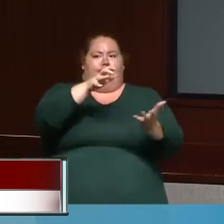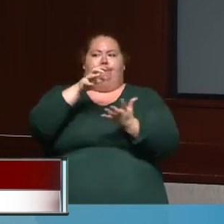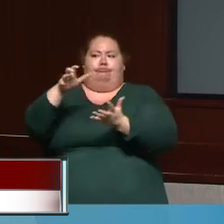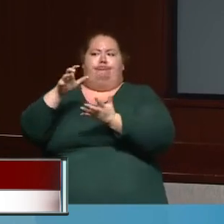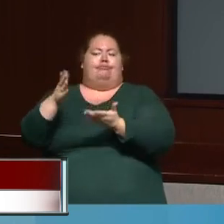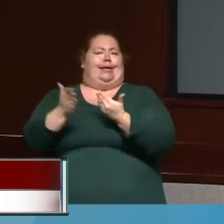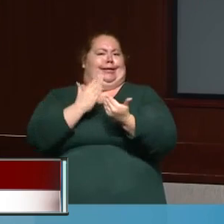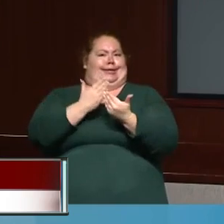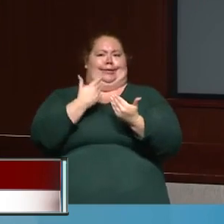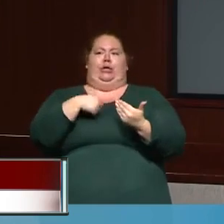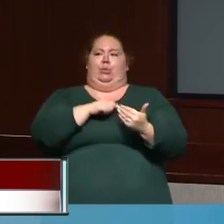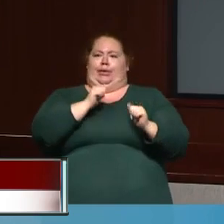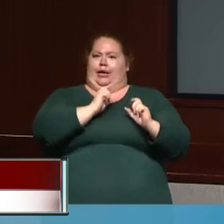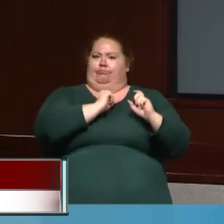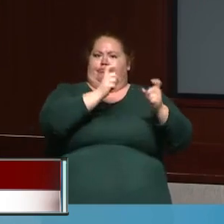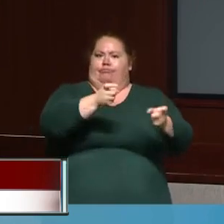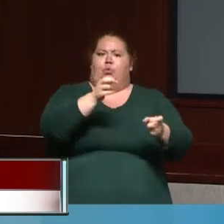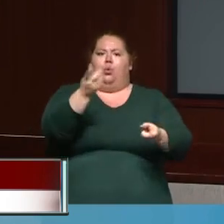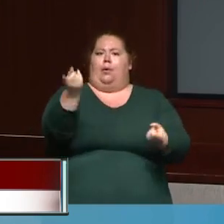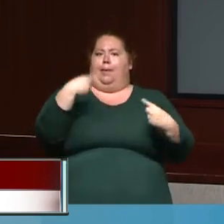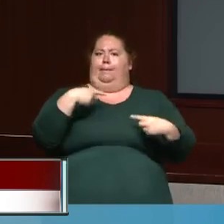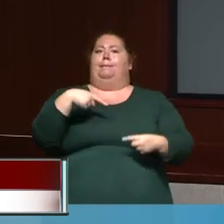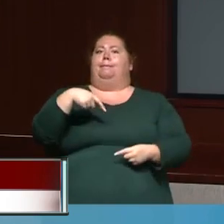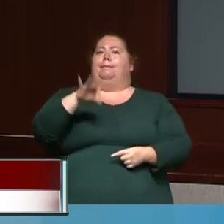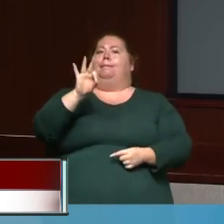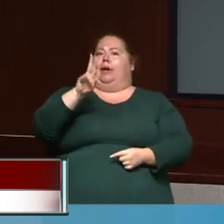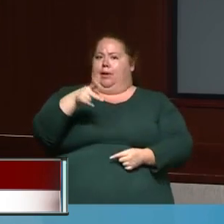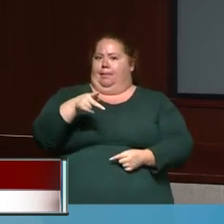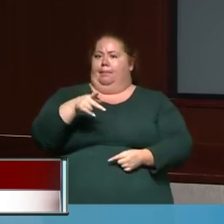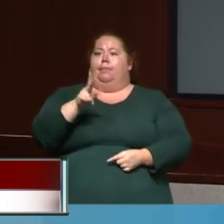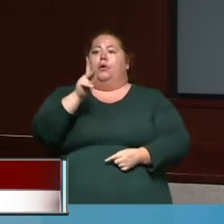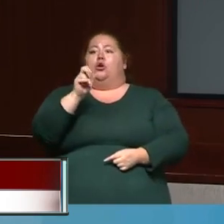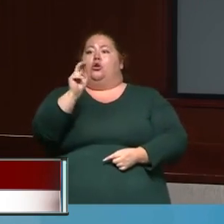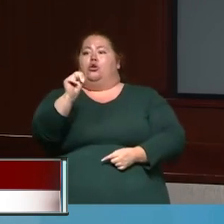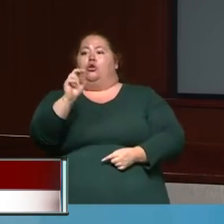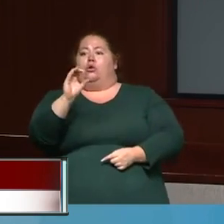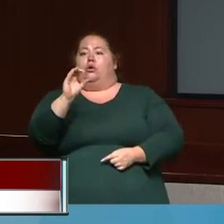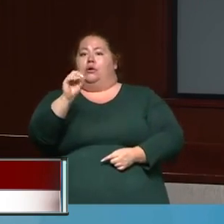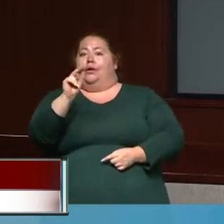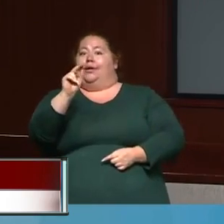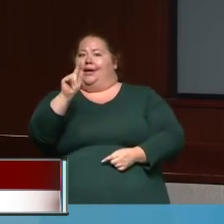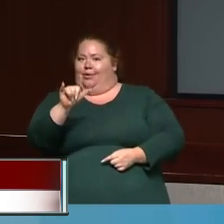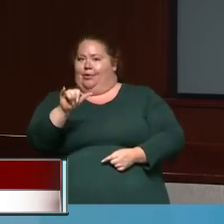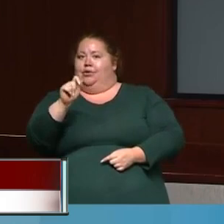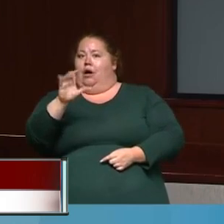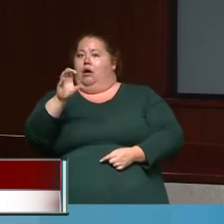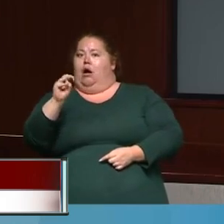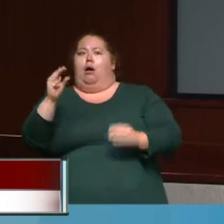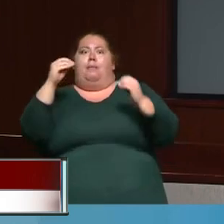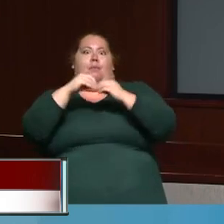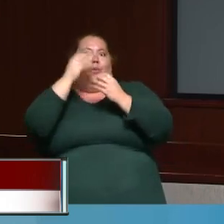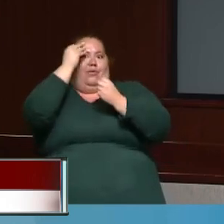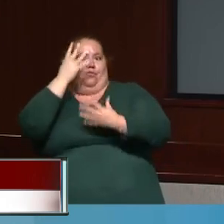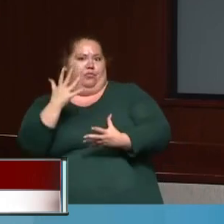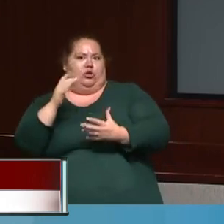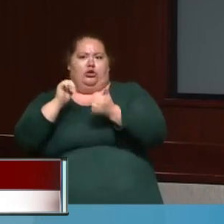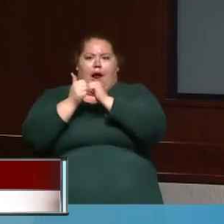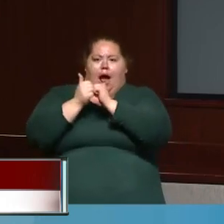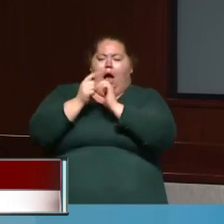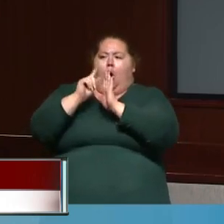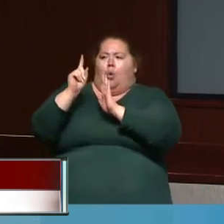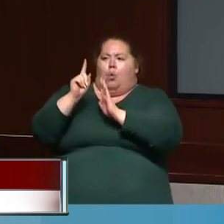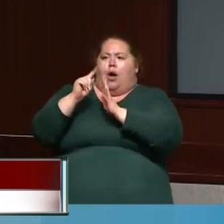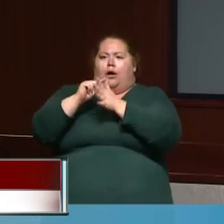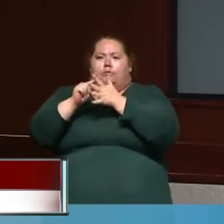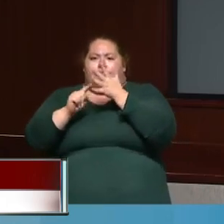up. We ask you to go to kerncounty.com to get more information on that, to find out where